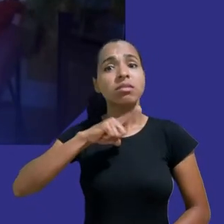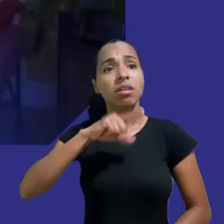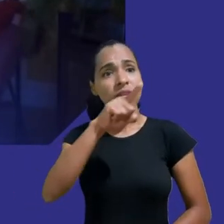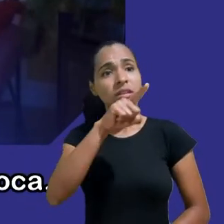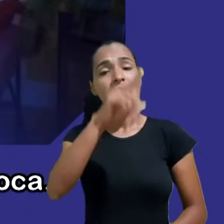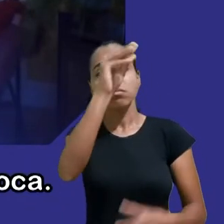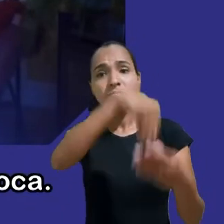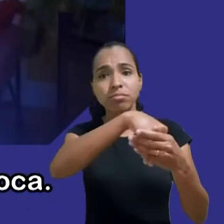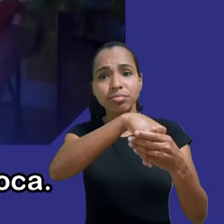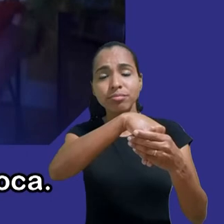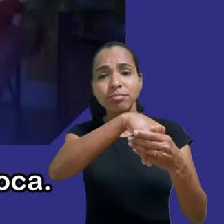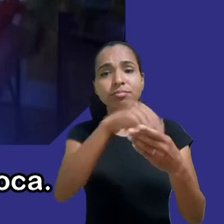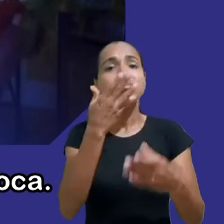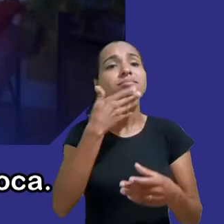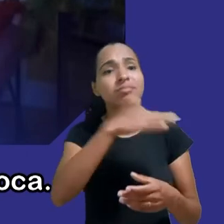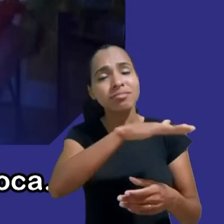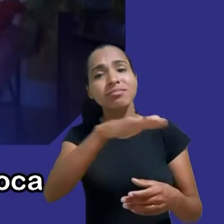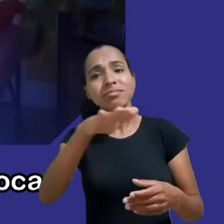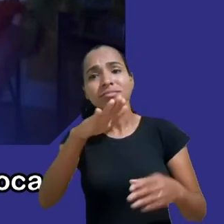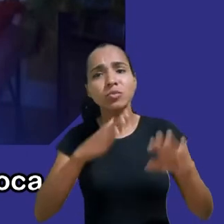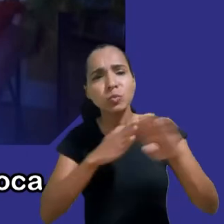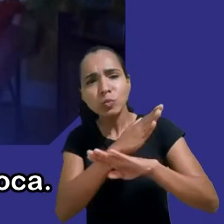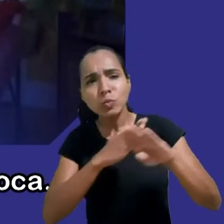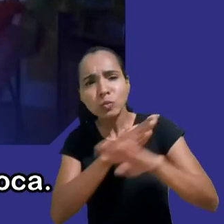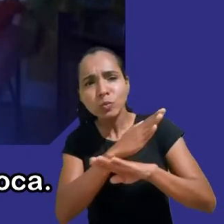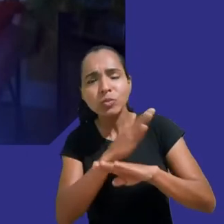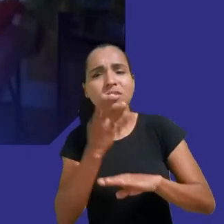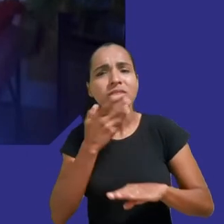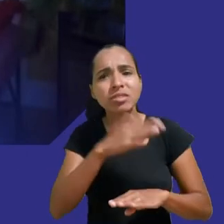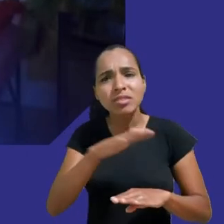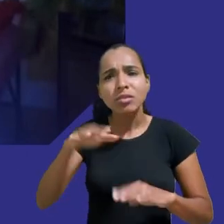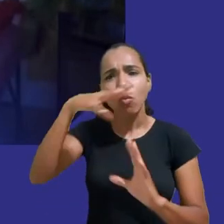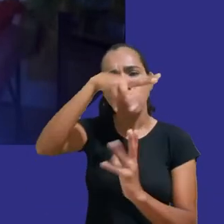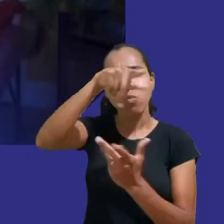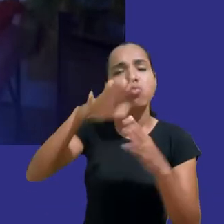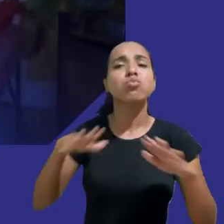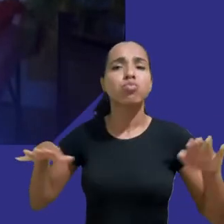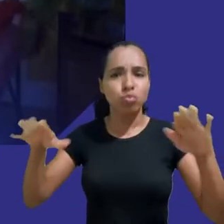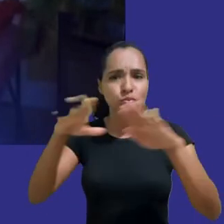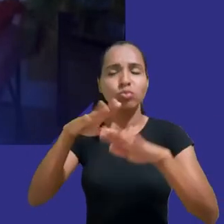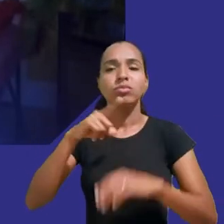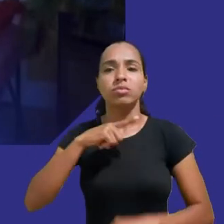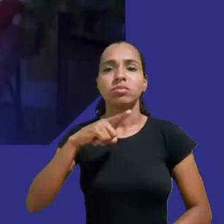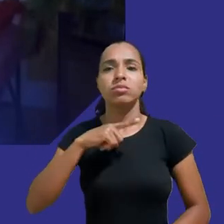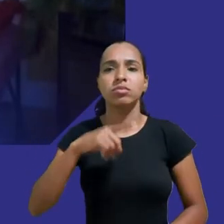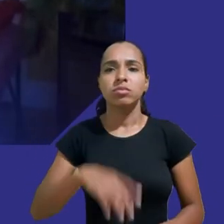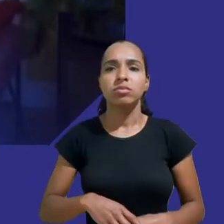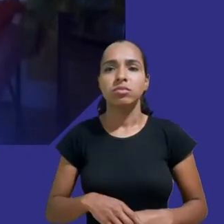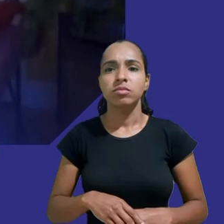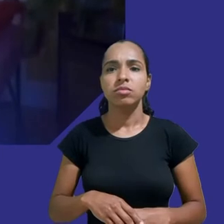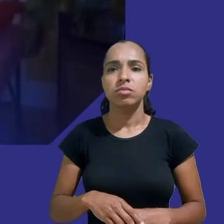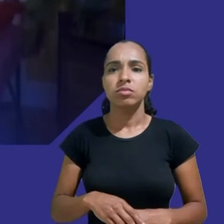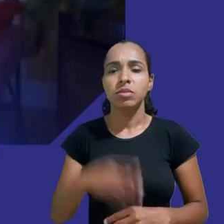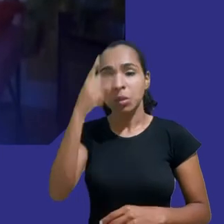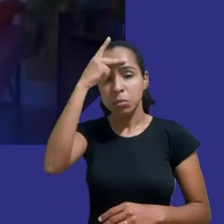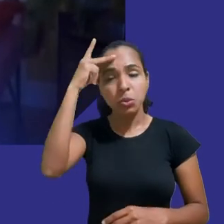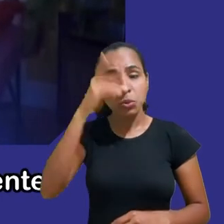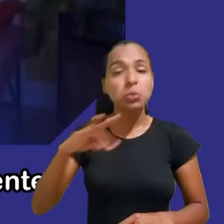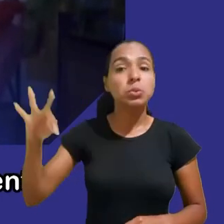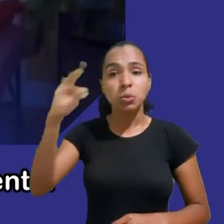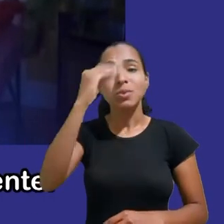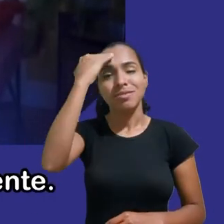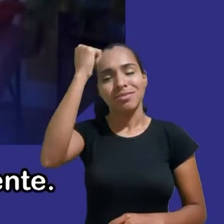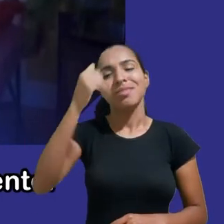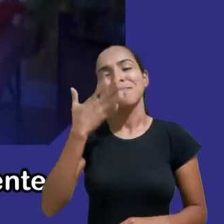programming and was at the time the number one site for children in the world and everybody seemed to know that there were children on YouTube